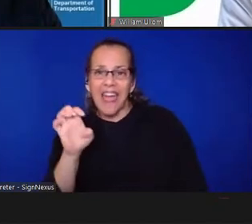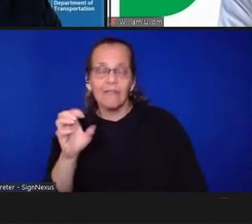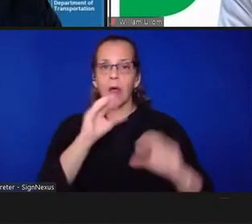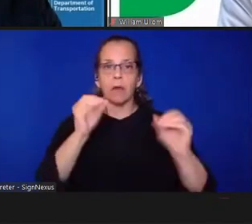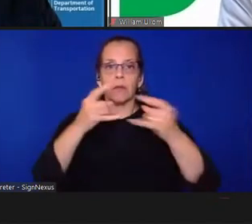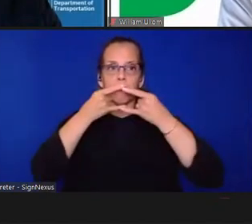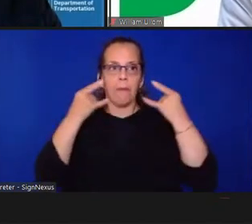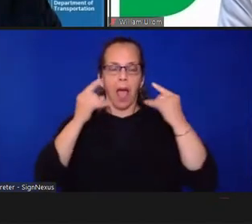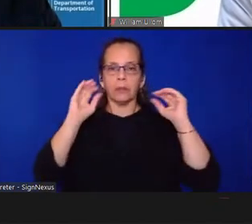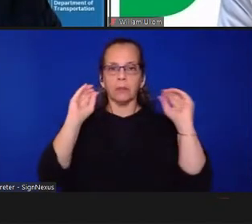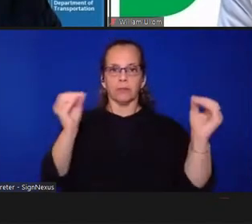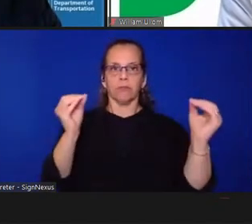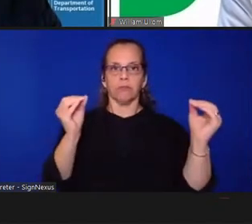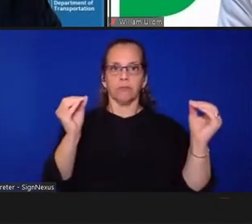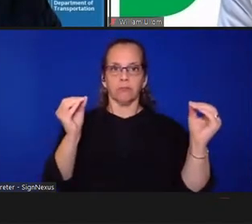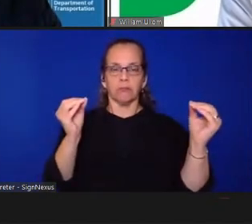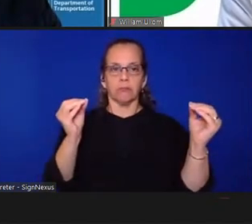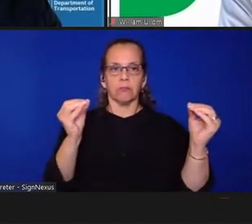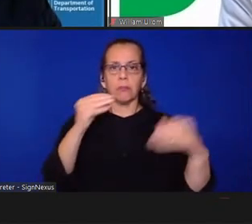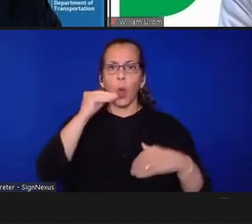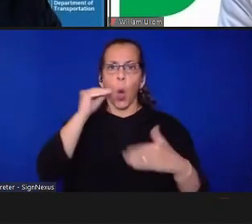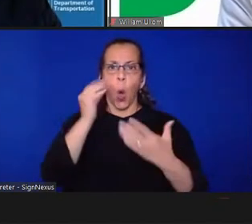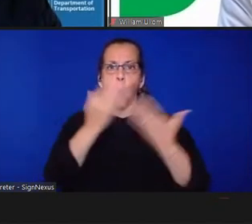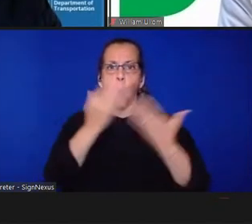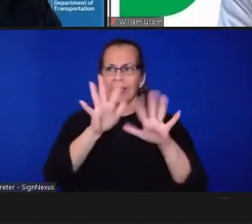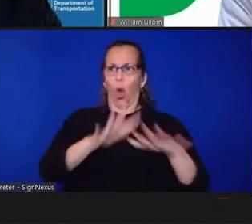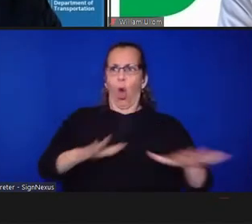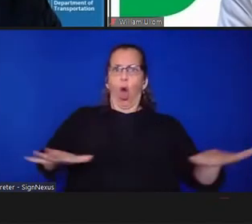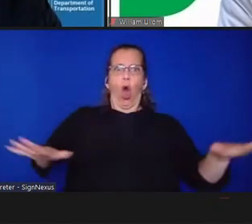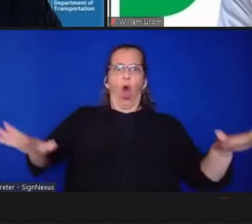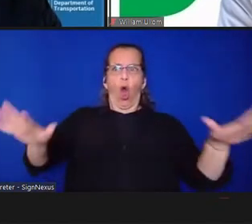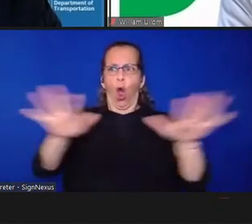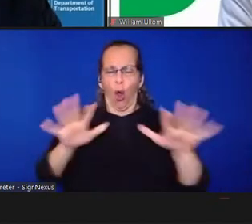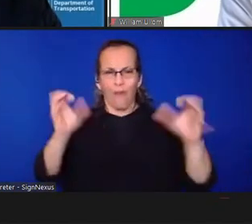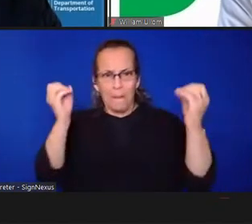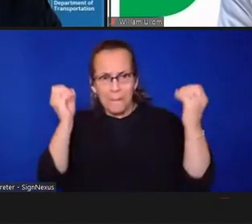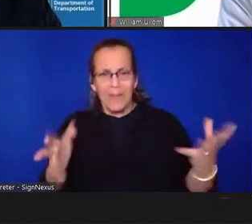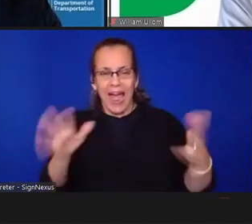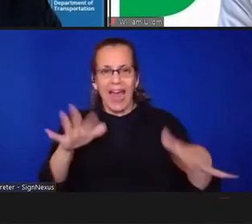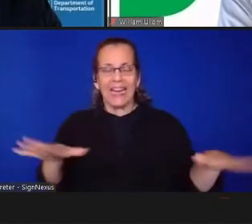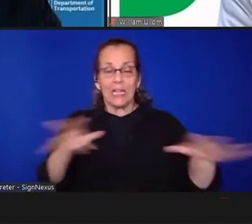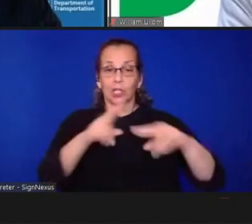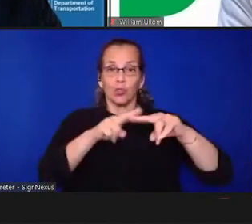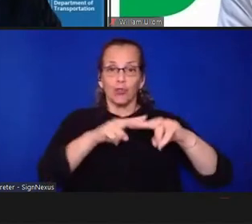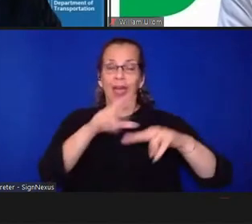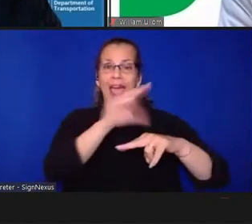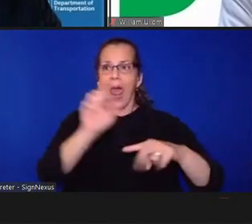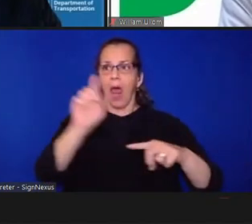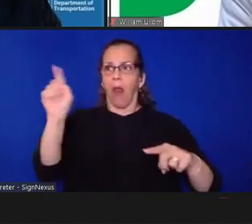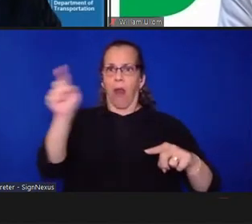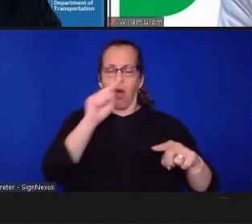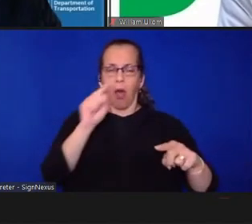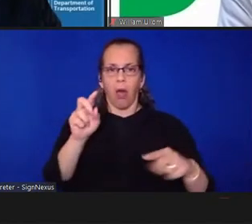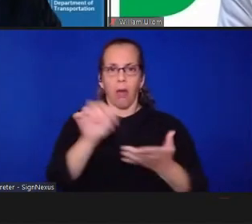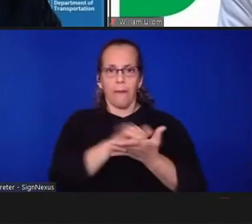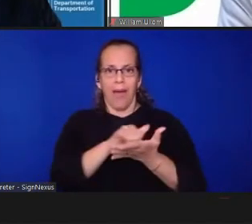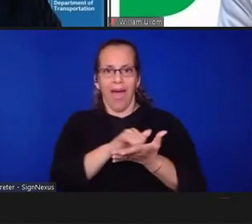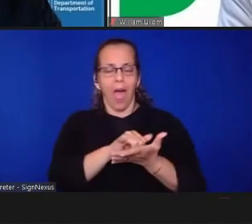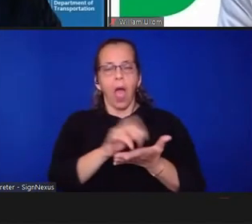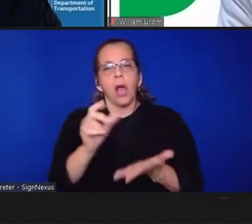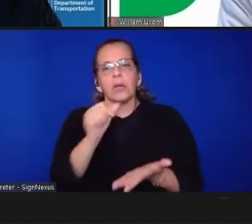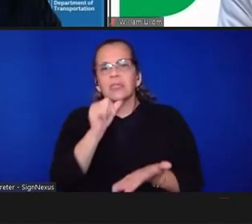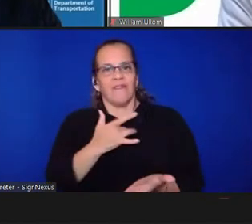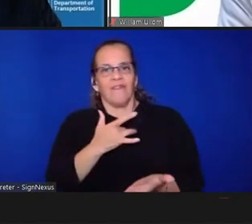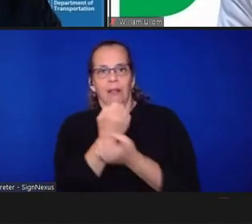there are homeless people all over the trains as well as the city and it is no longer a safe